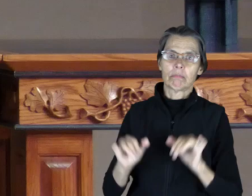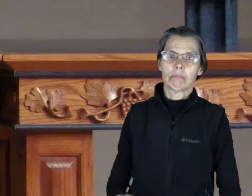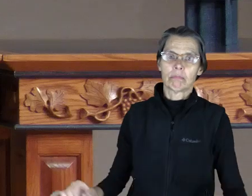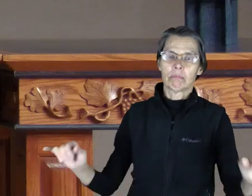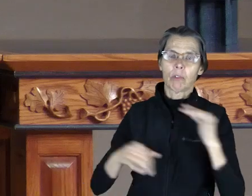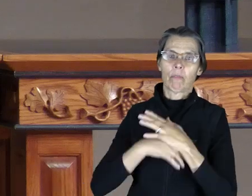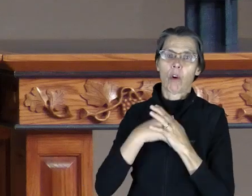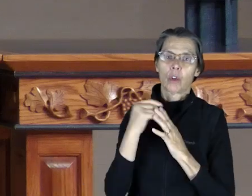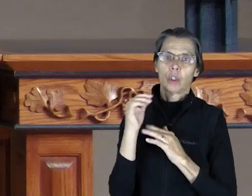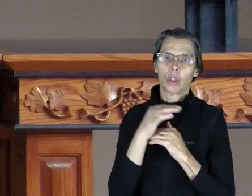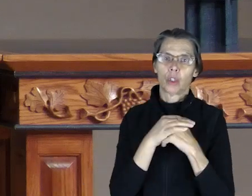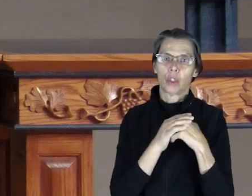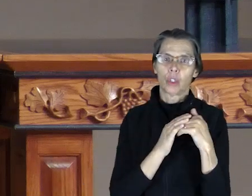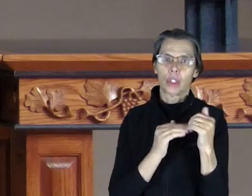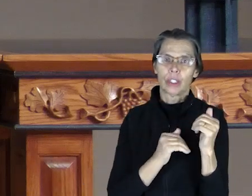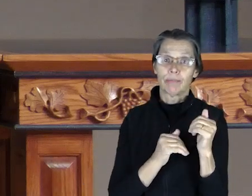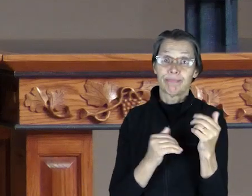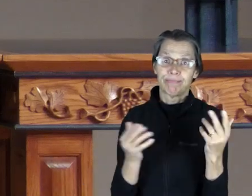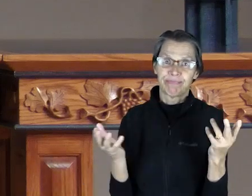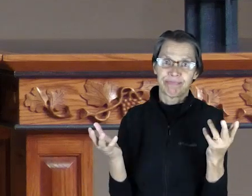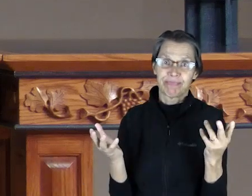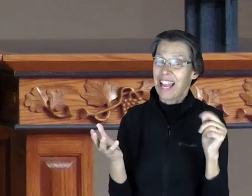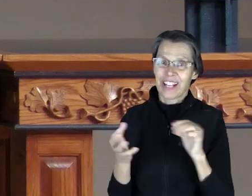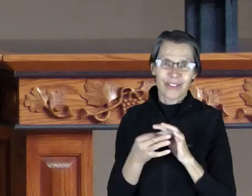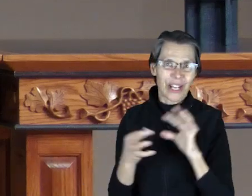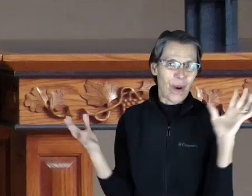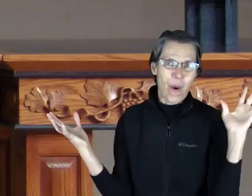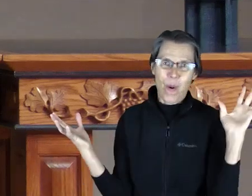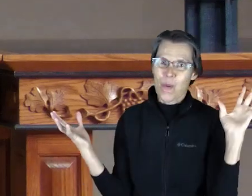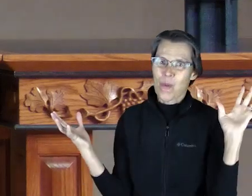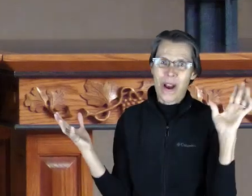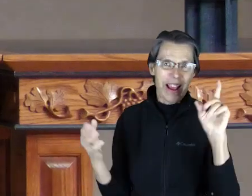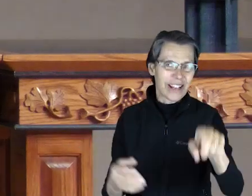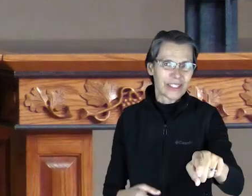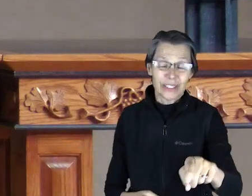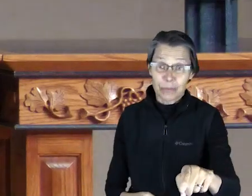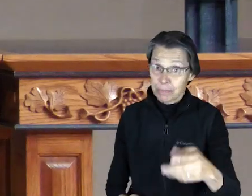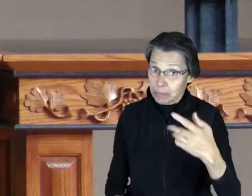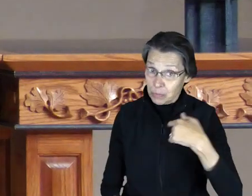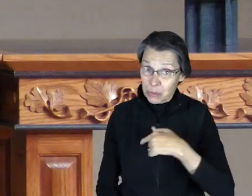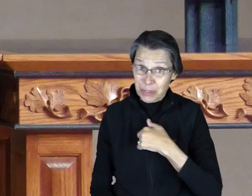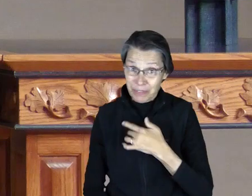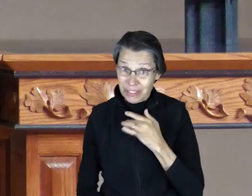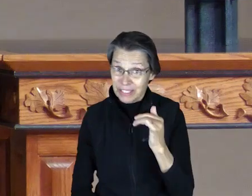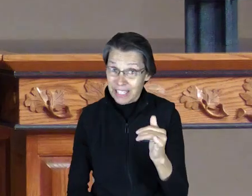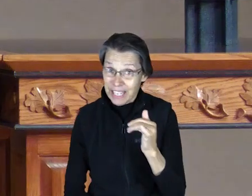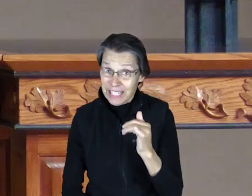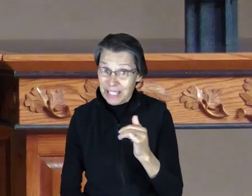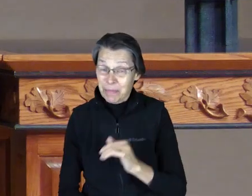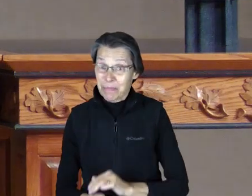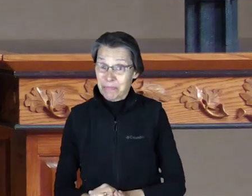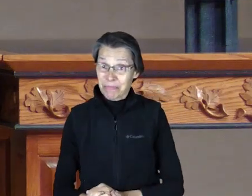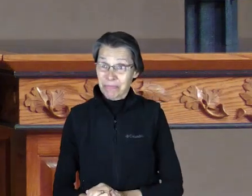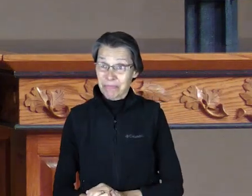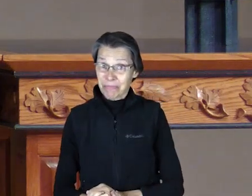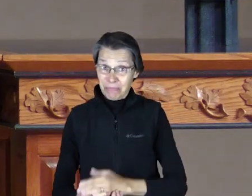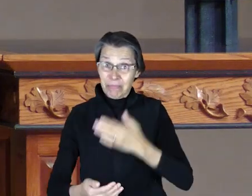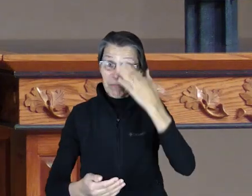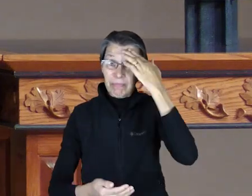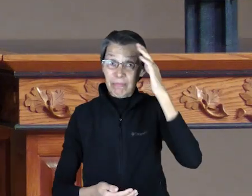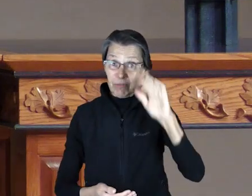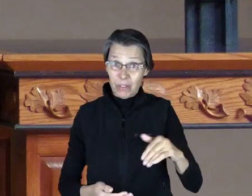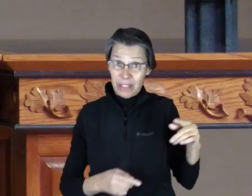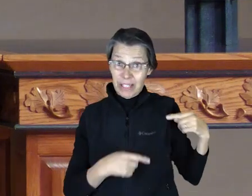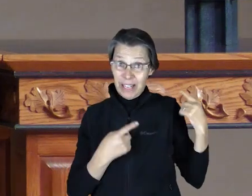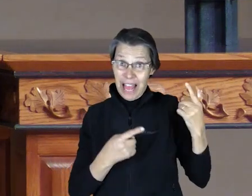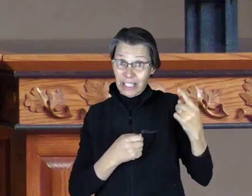We may convince ourselves that we don't want change. And if anything, this last year perhaps needs to convince